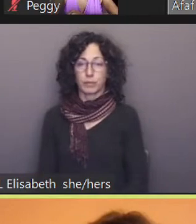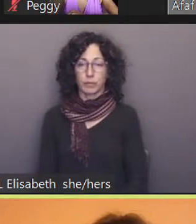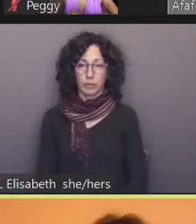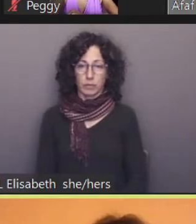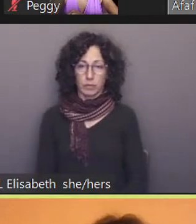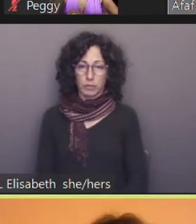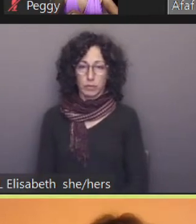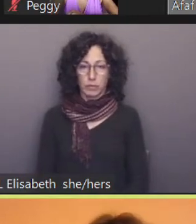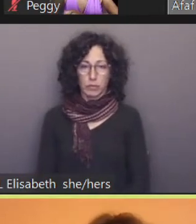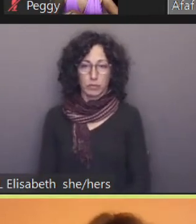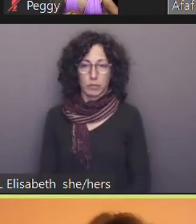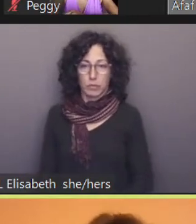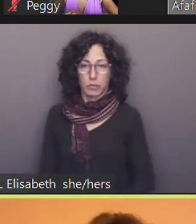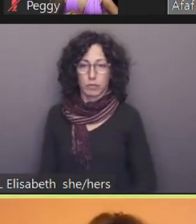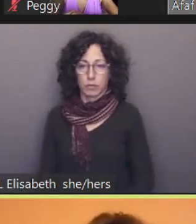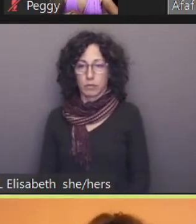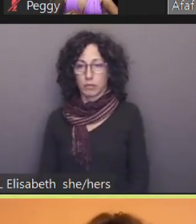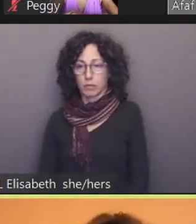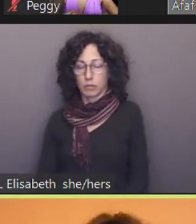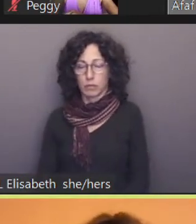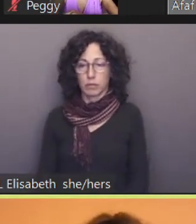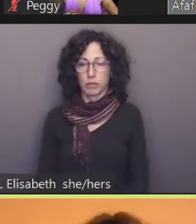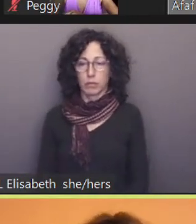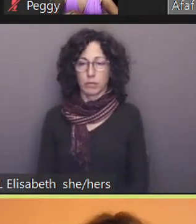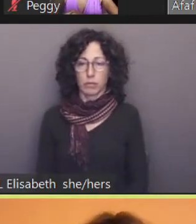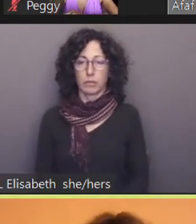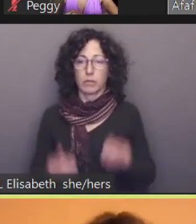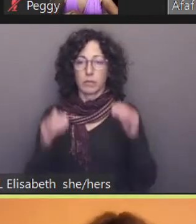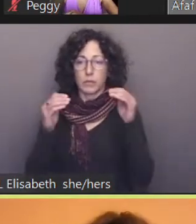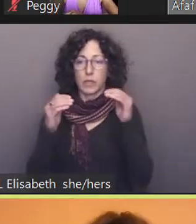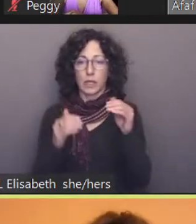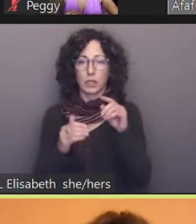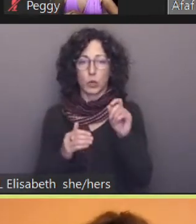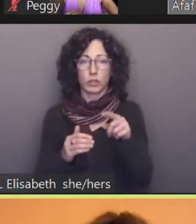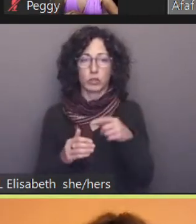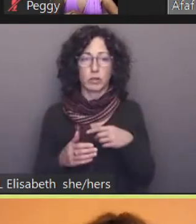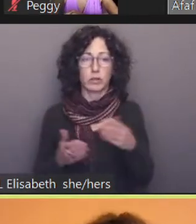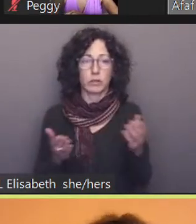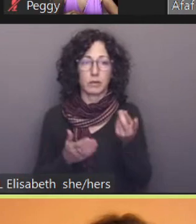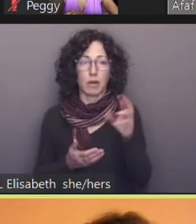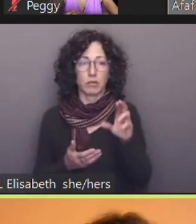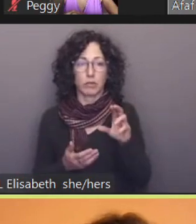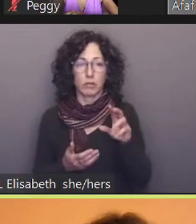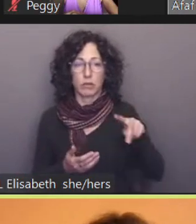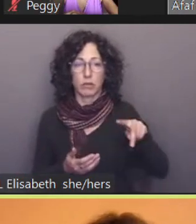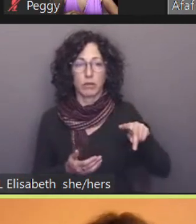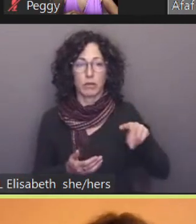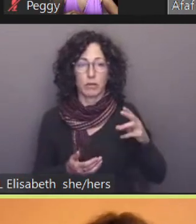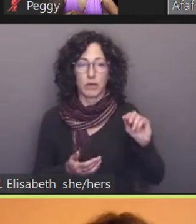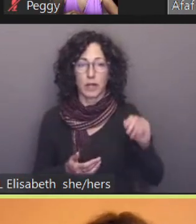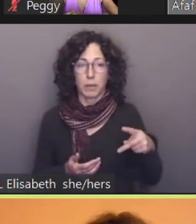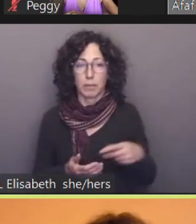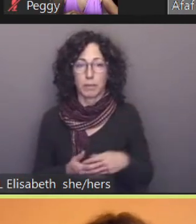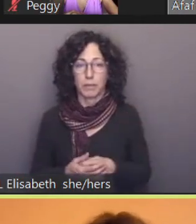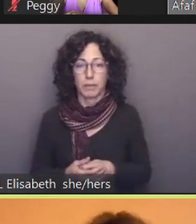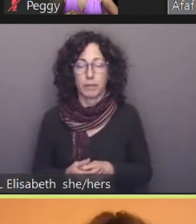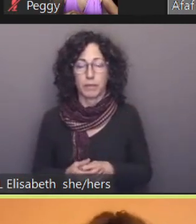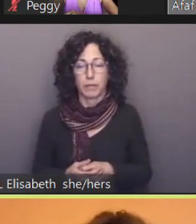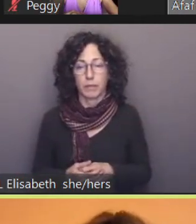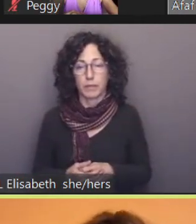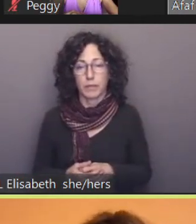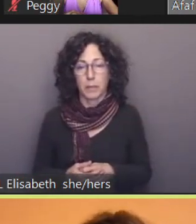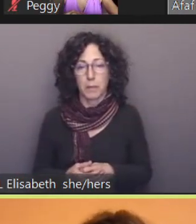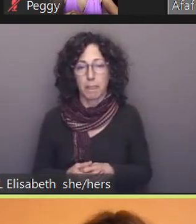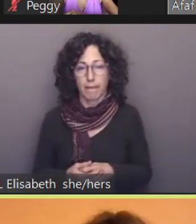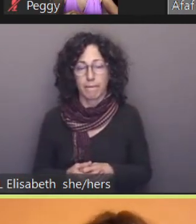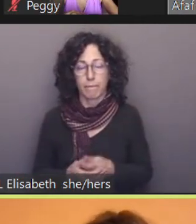Great. Thank you, Dr. Atkinson. The next question is for Dr. Phillip. Do we see the vaccination